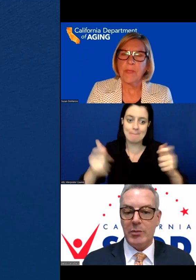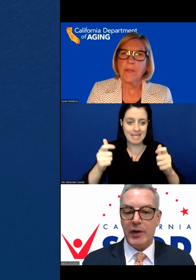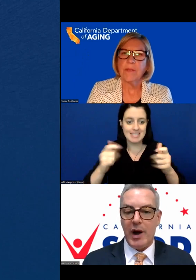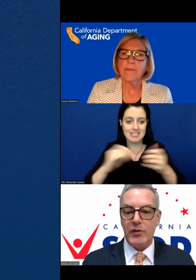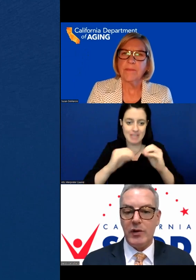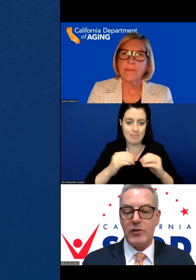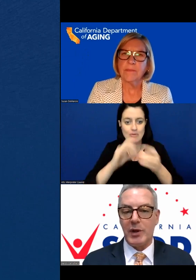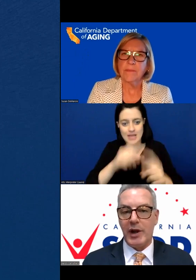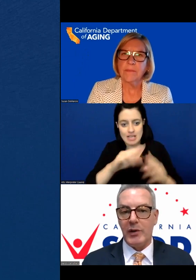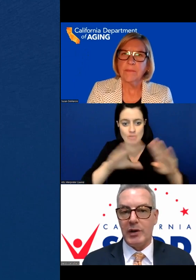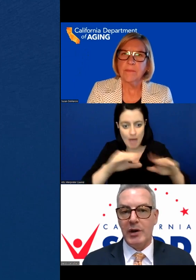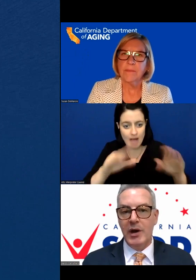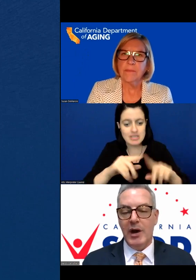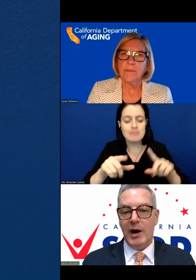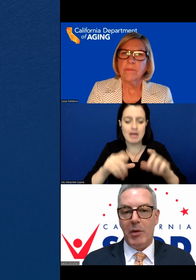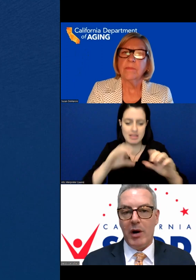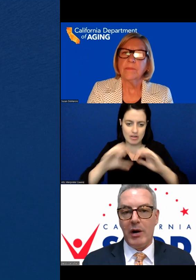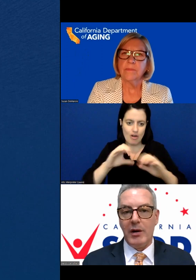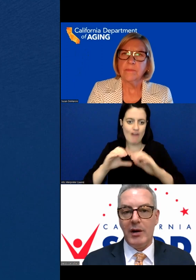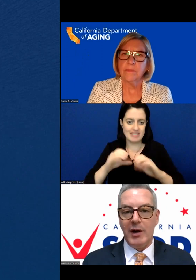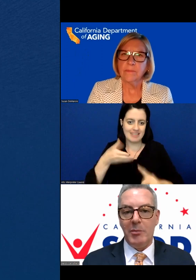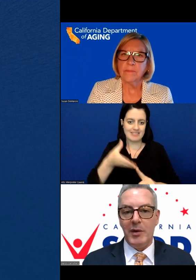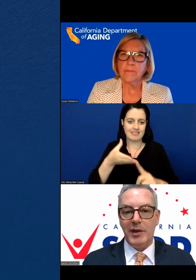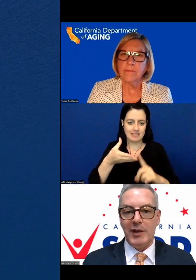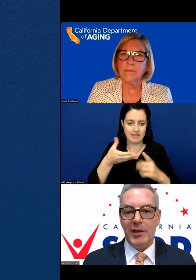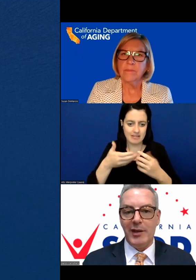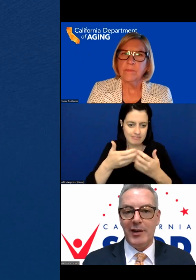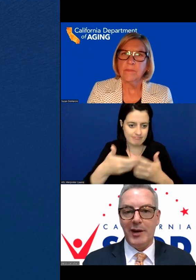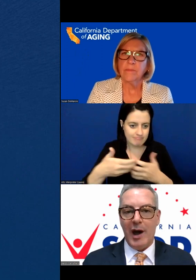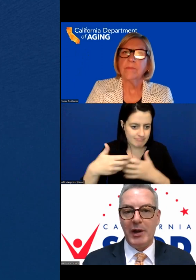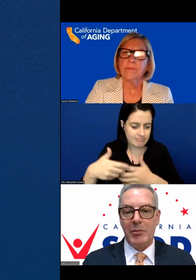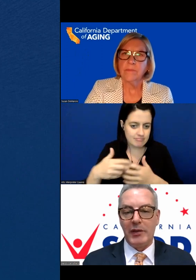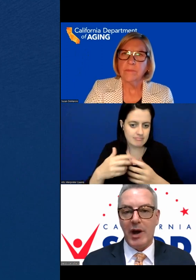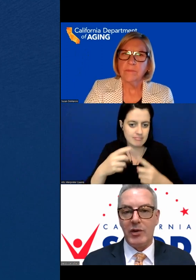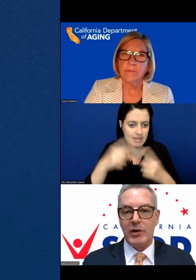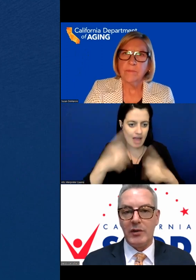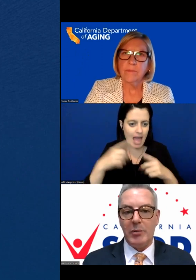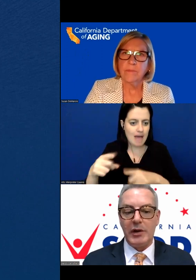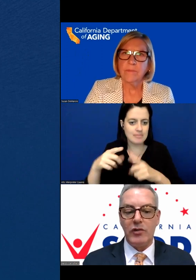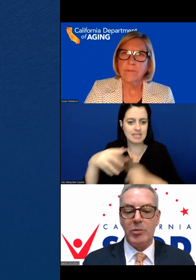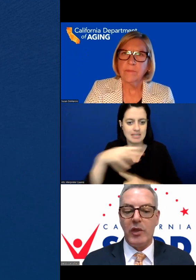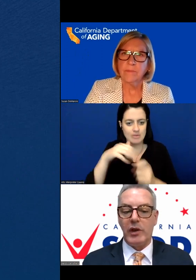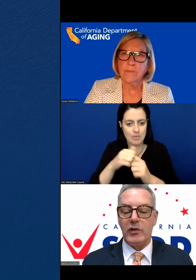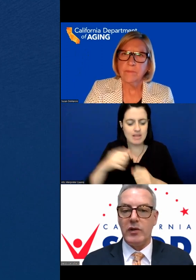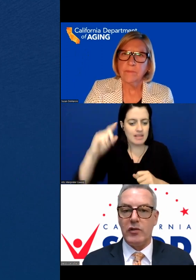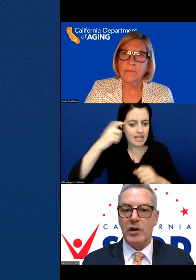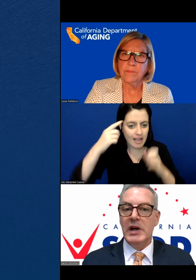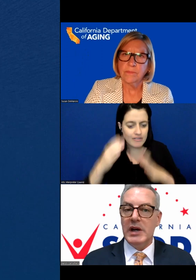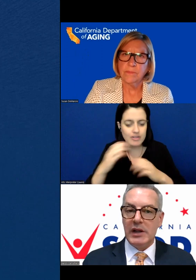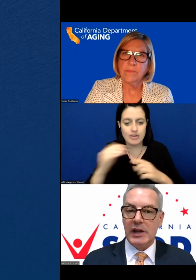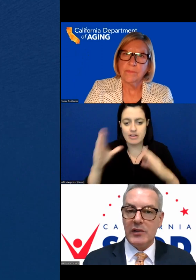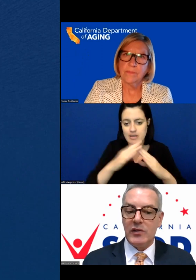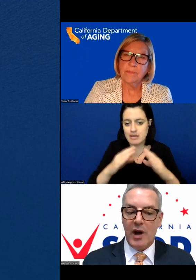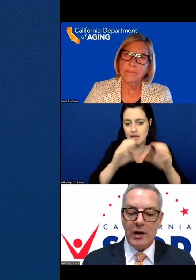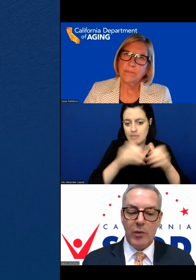to housing, but the conversations related to housing are happening among the governor and top leadership within the legislature.